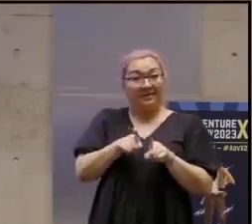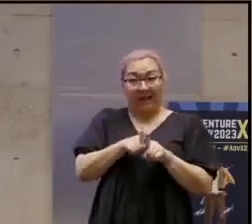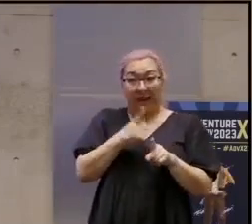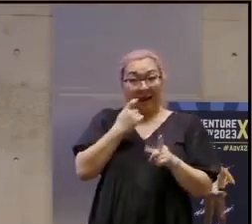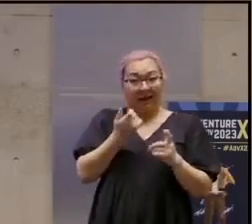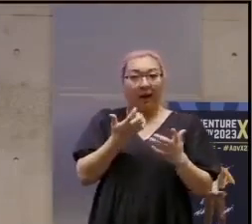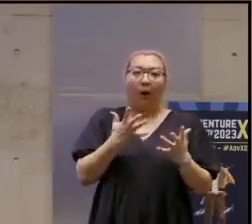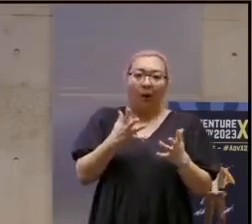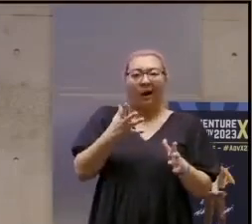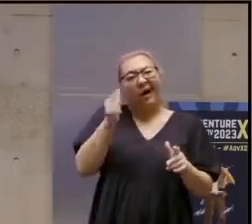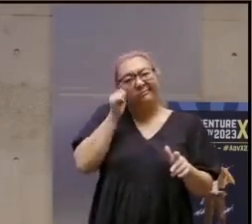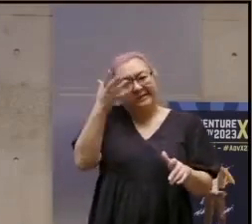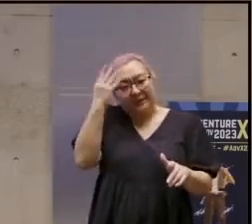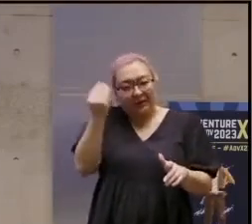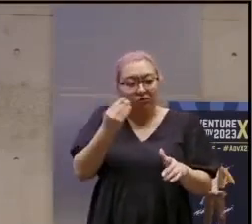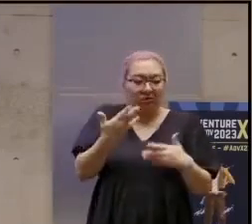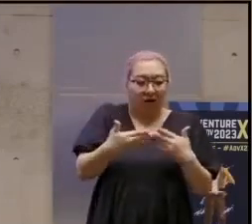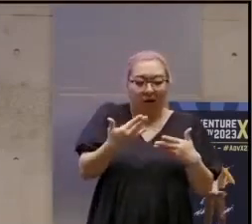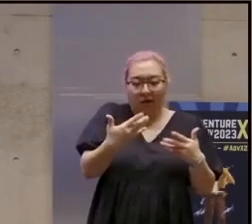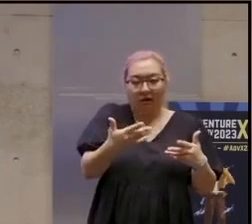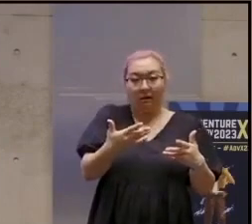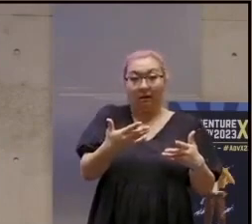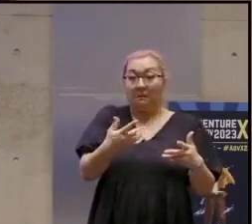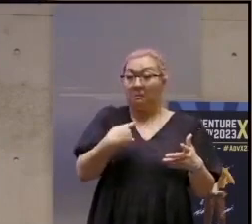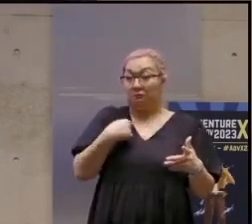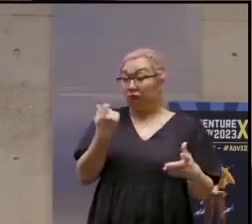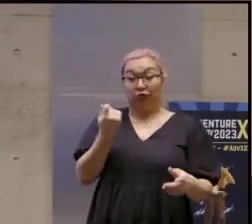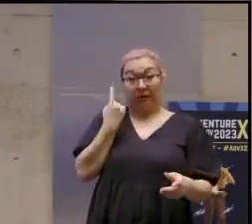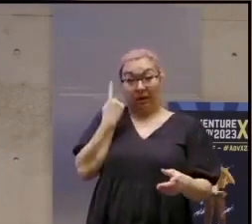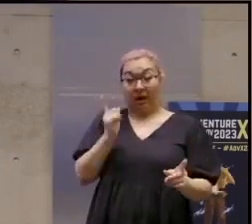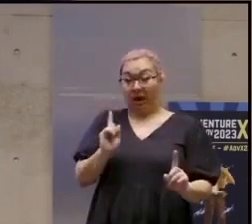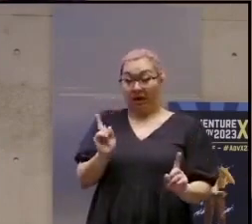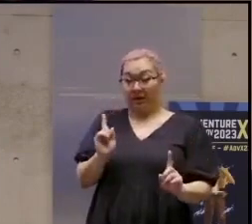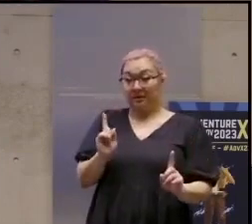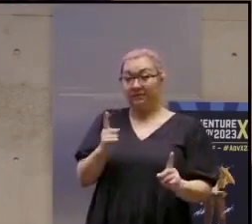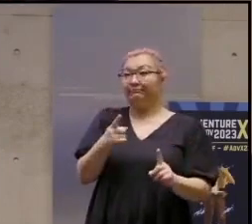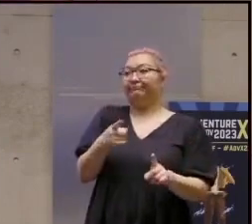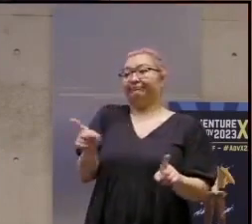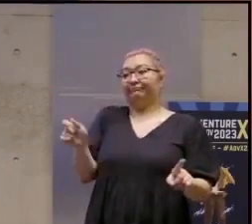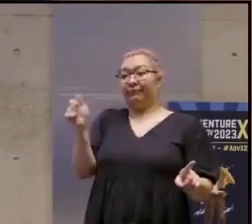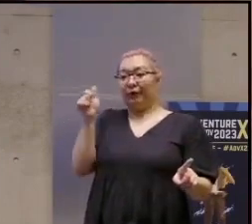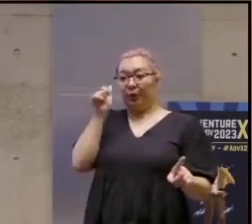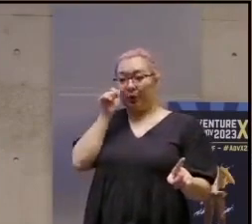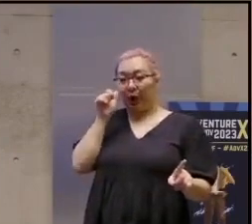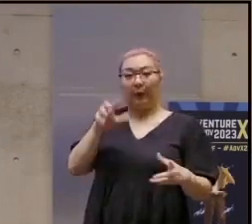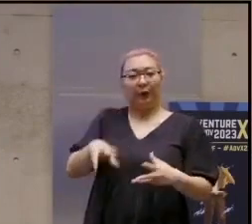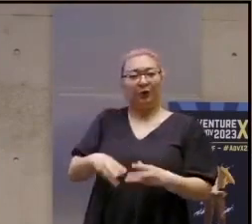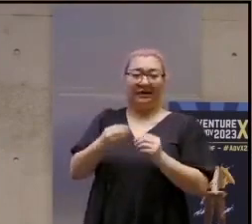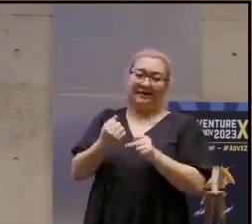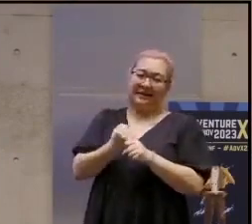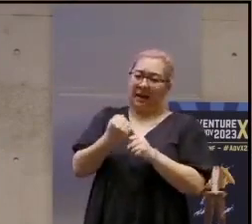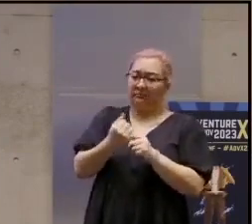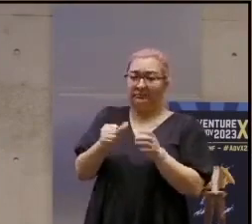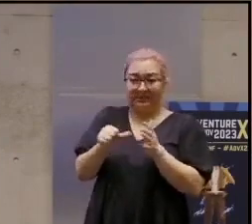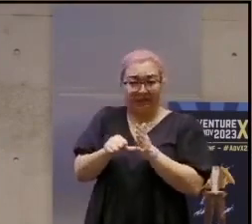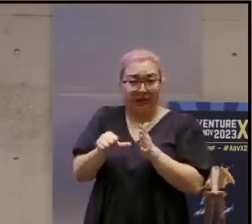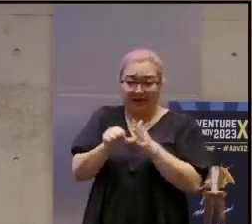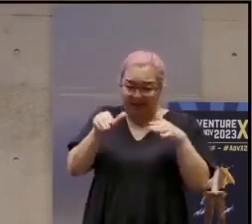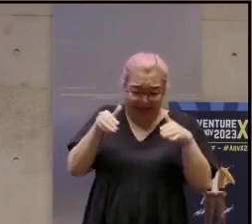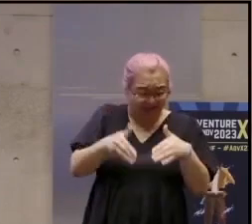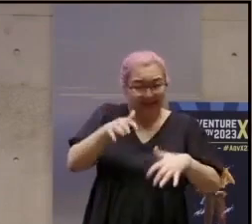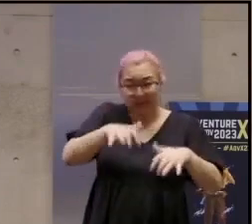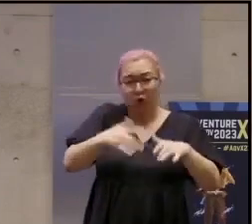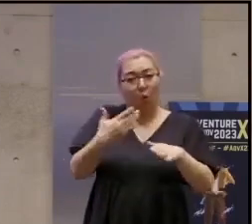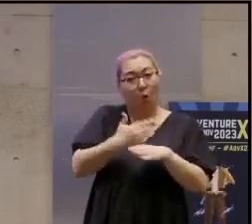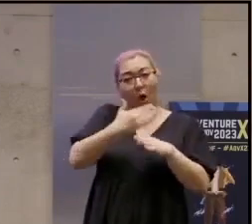great. But what I didn't realize, because as you all know, making a game is hard and it's intense and it takes a long